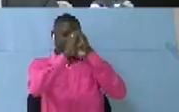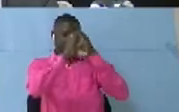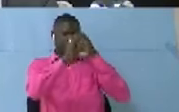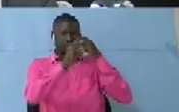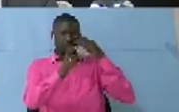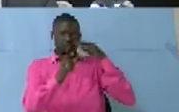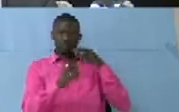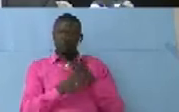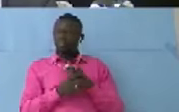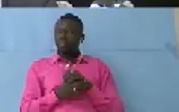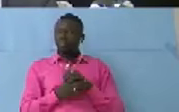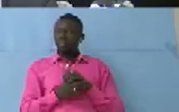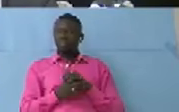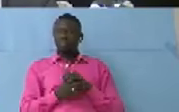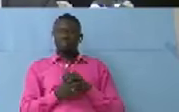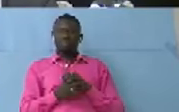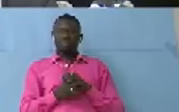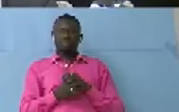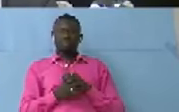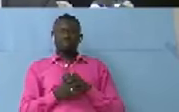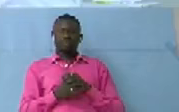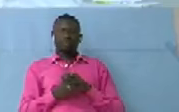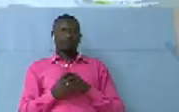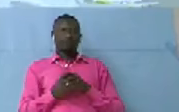So yes, all right, proceed.